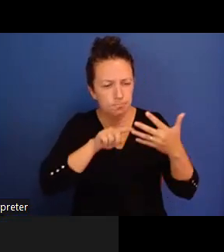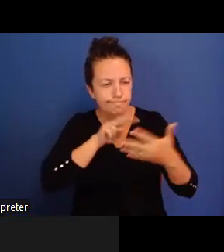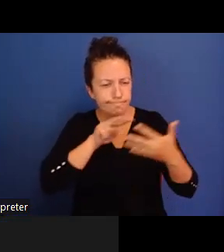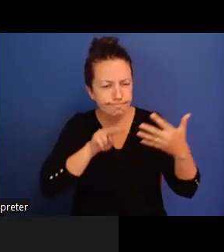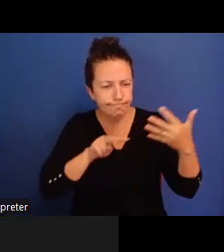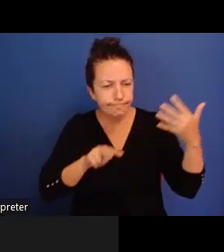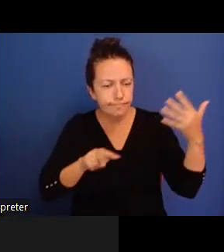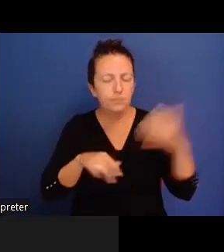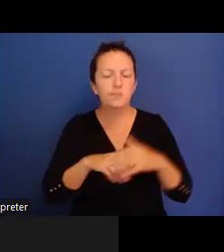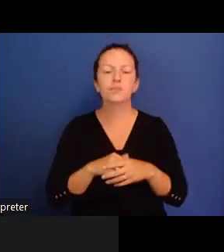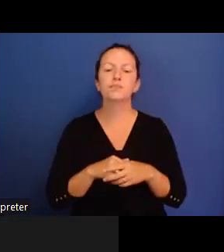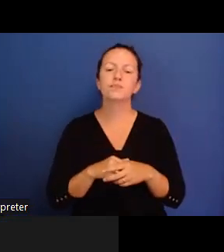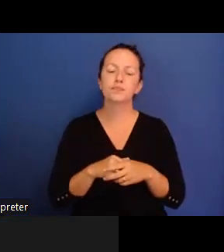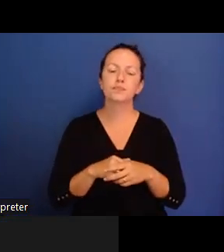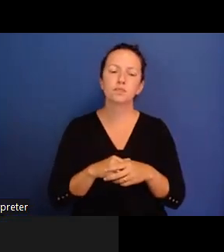and